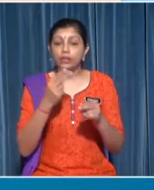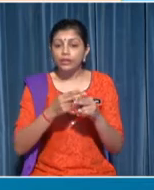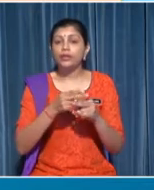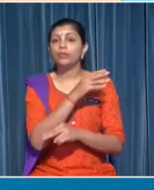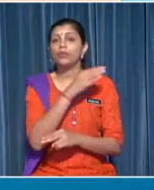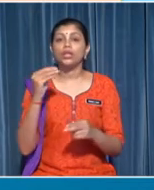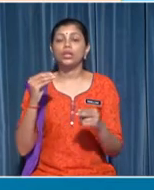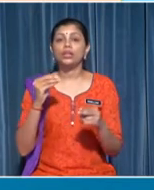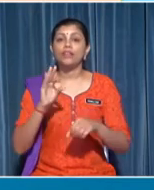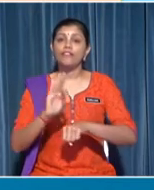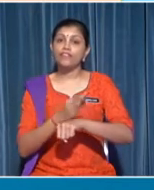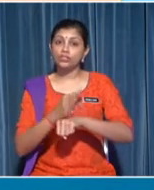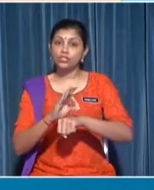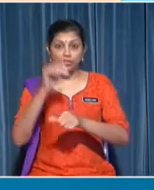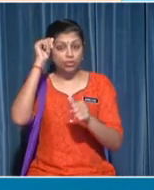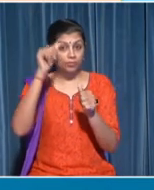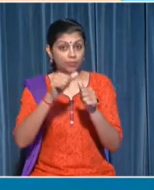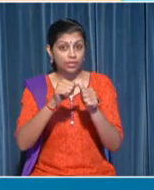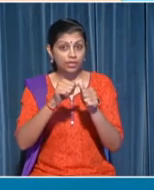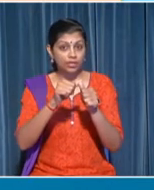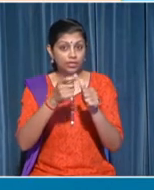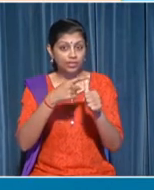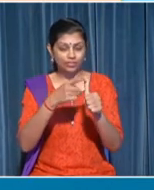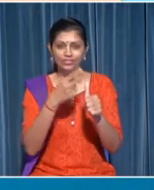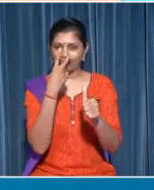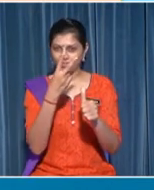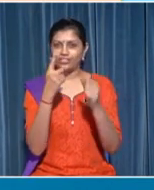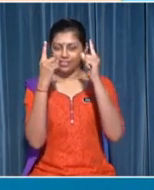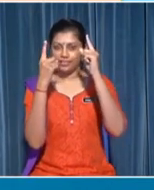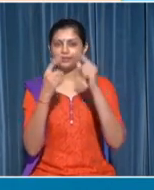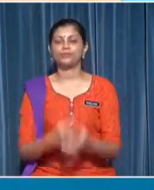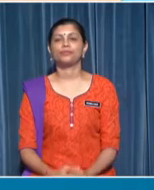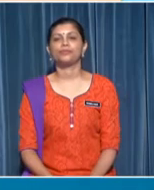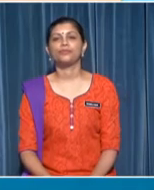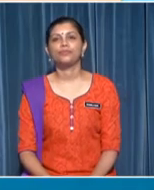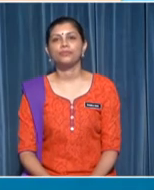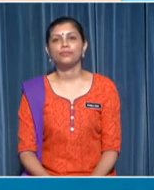well? Come, let's try. I'll guide you.